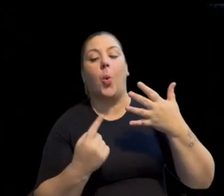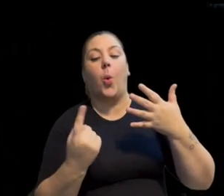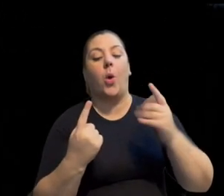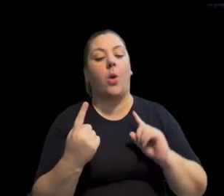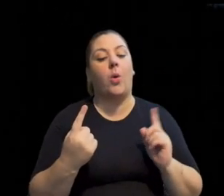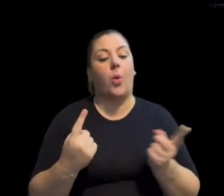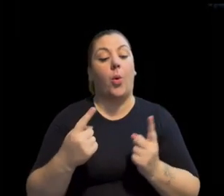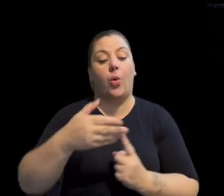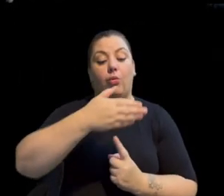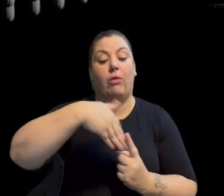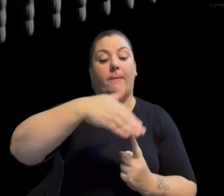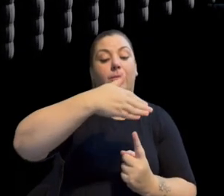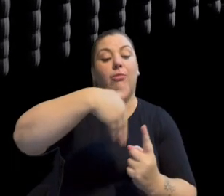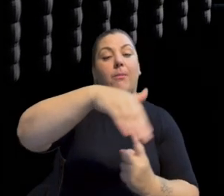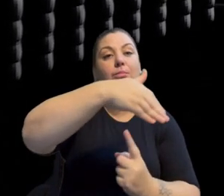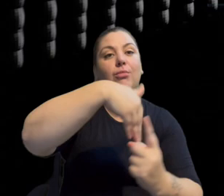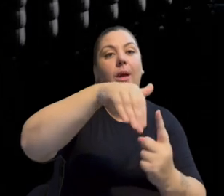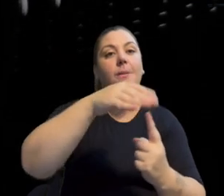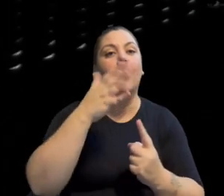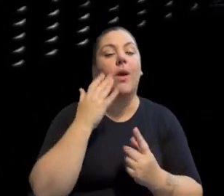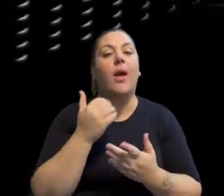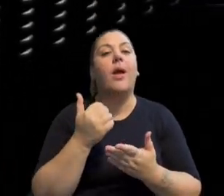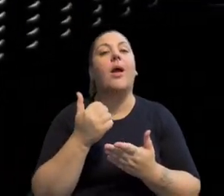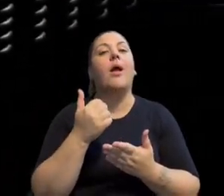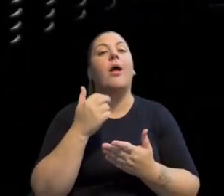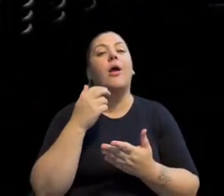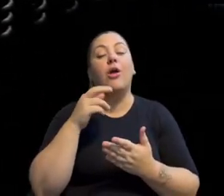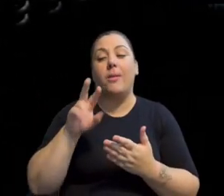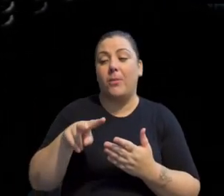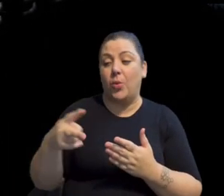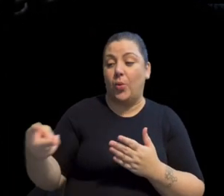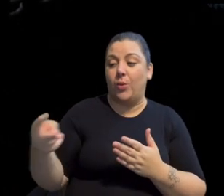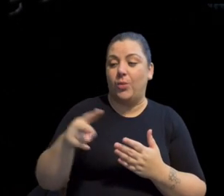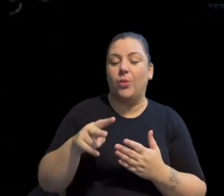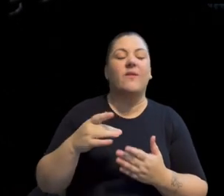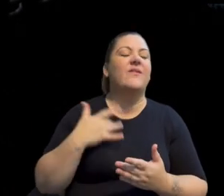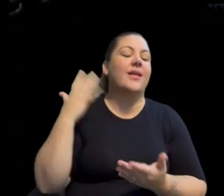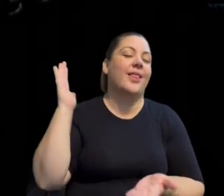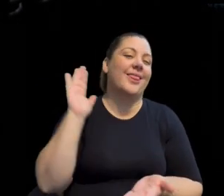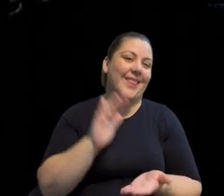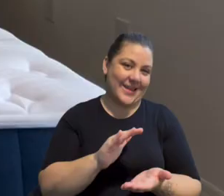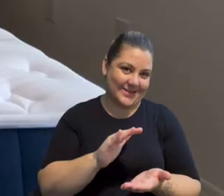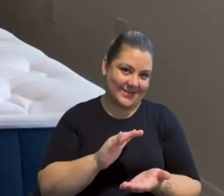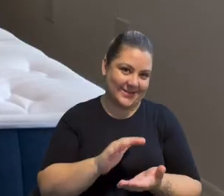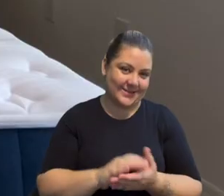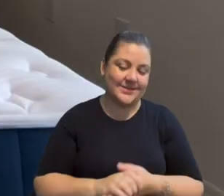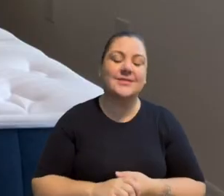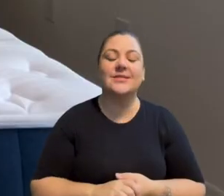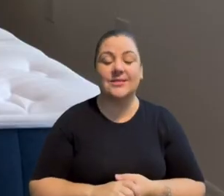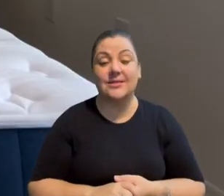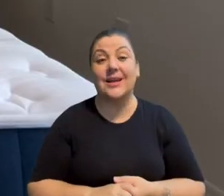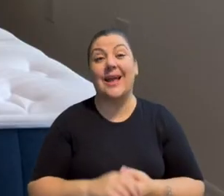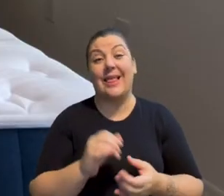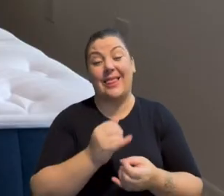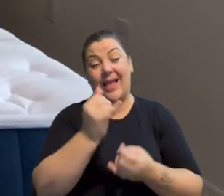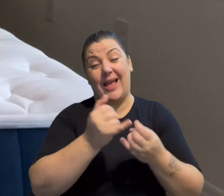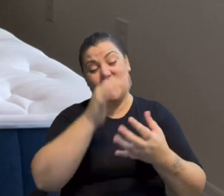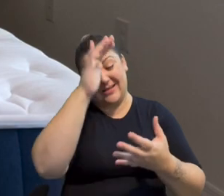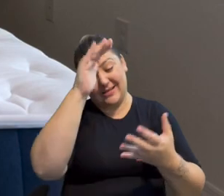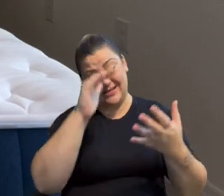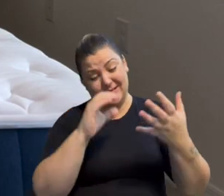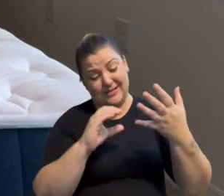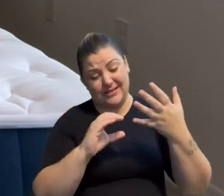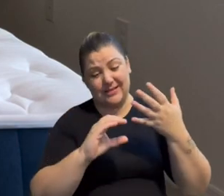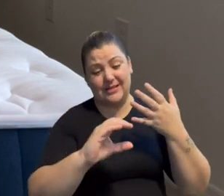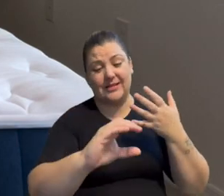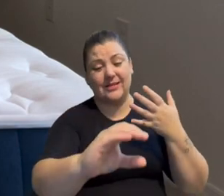They're individually wrapped, so that does help with the motion isolation. And then underneath those coils is gonna